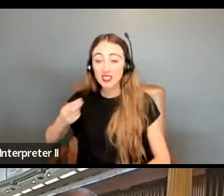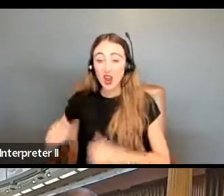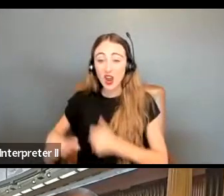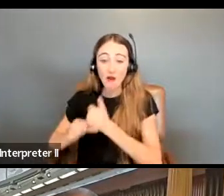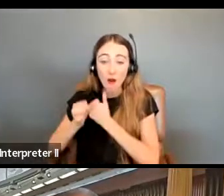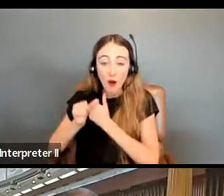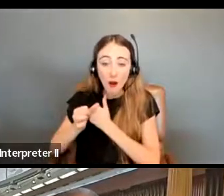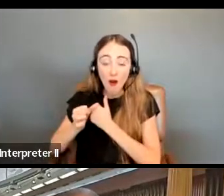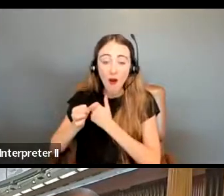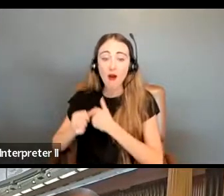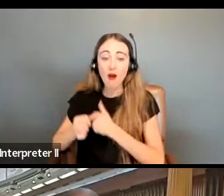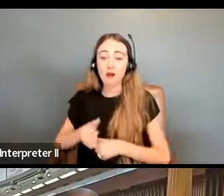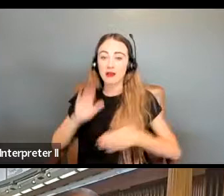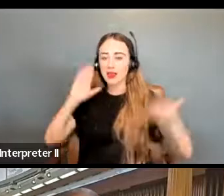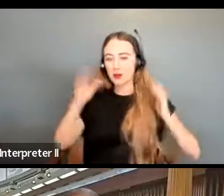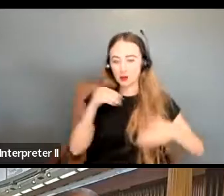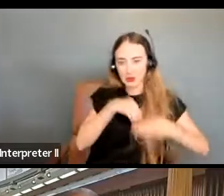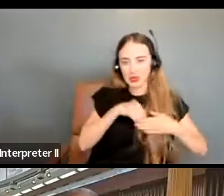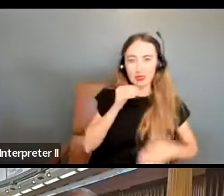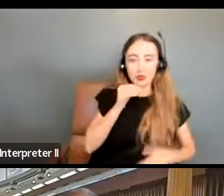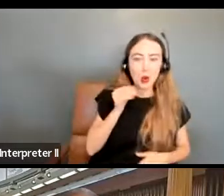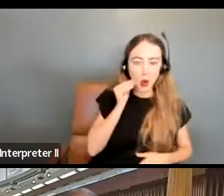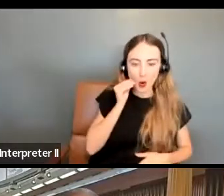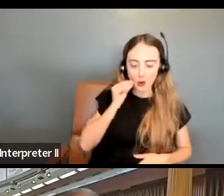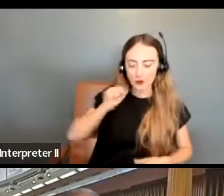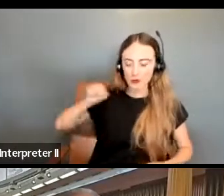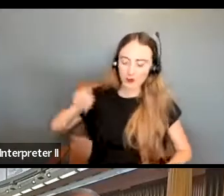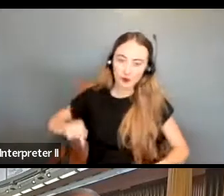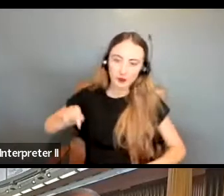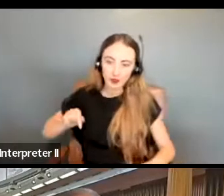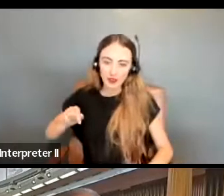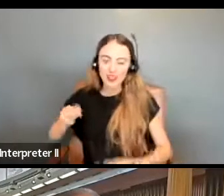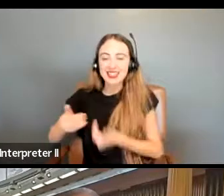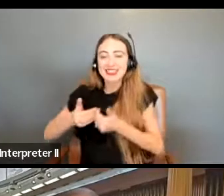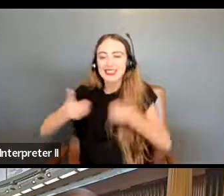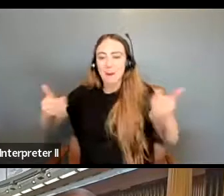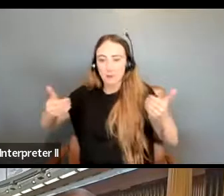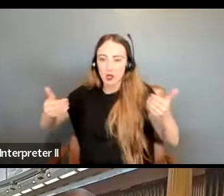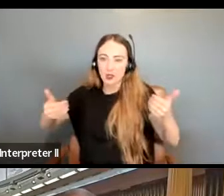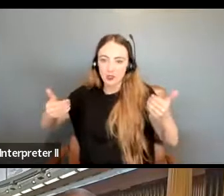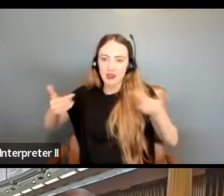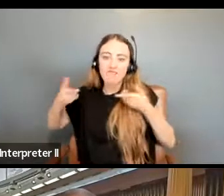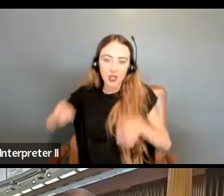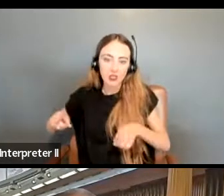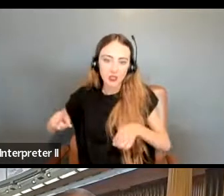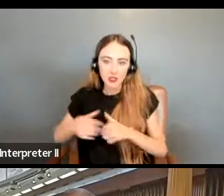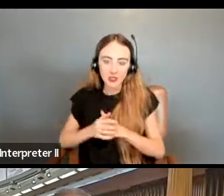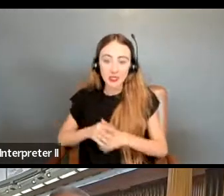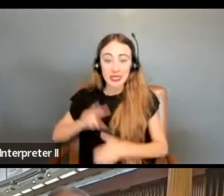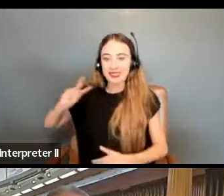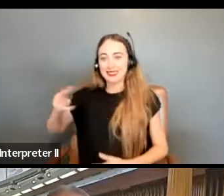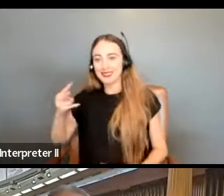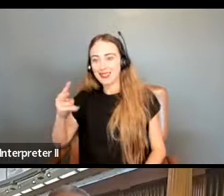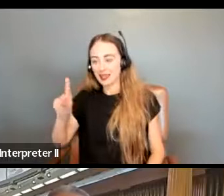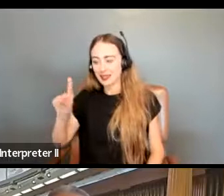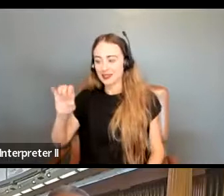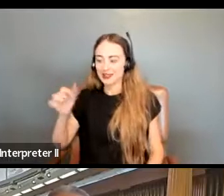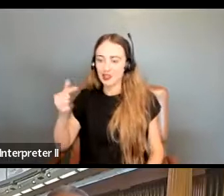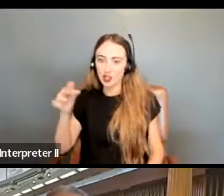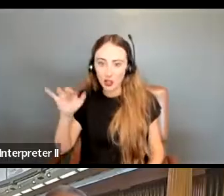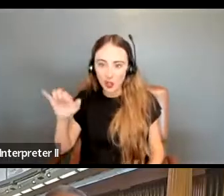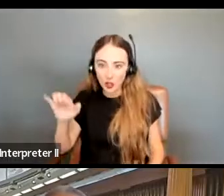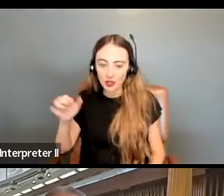to possessing the gun in the home, constitutes a separate offense. Second-degree carrying a dangerous weapon